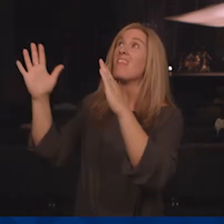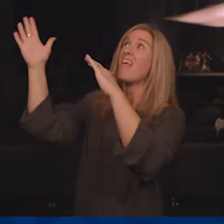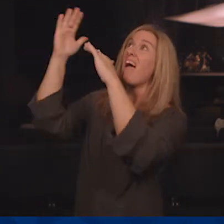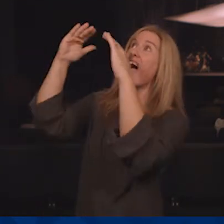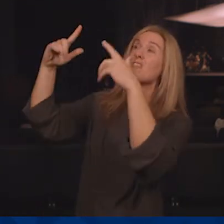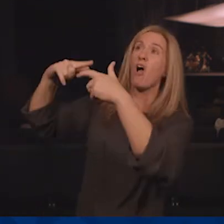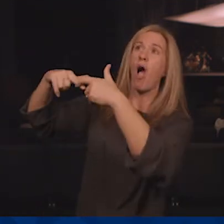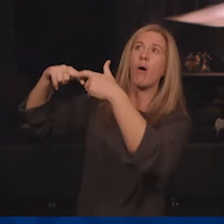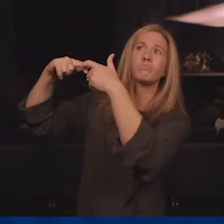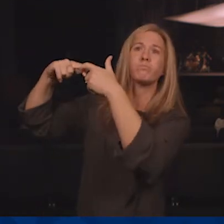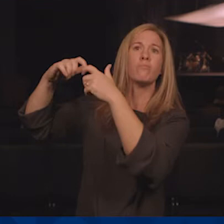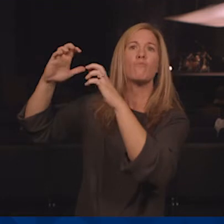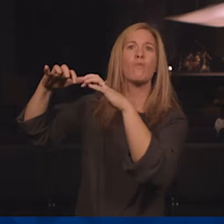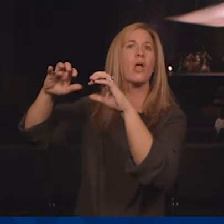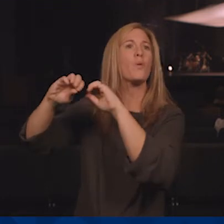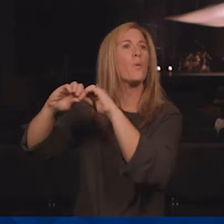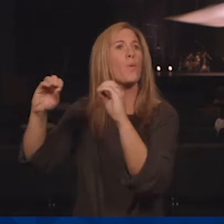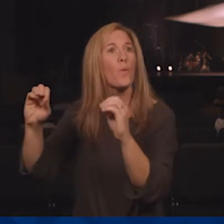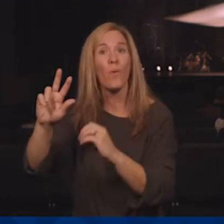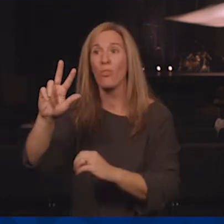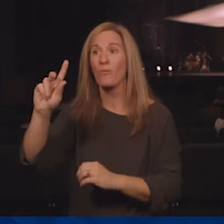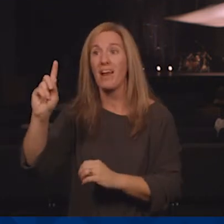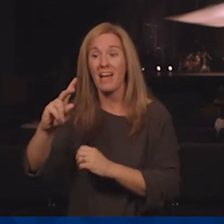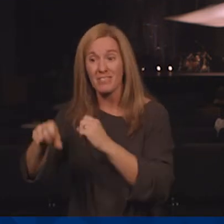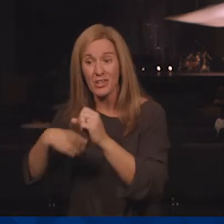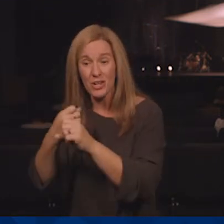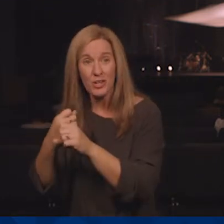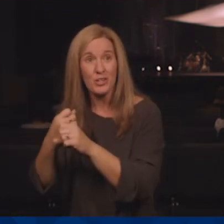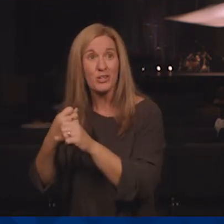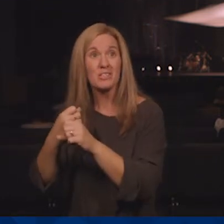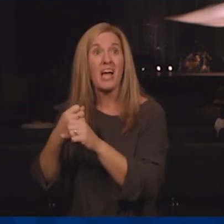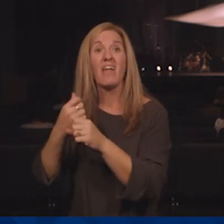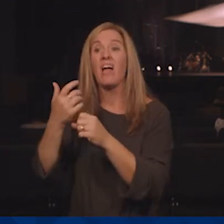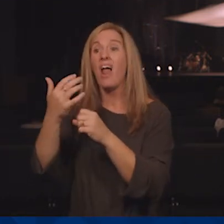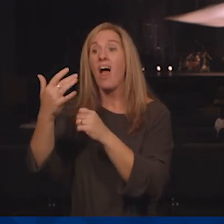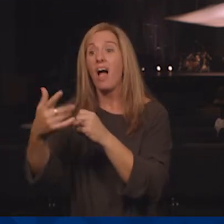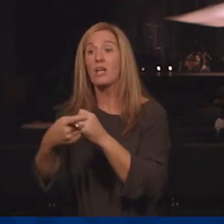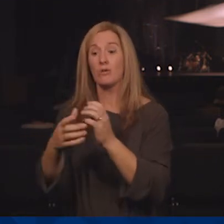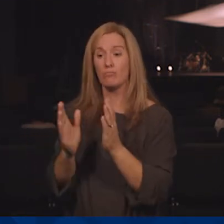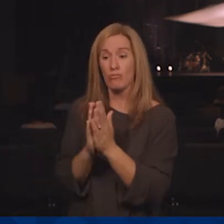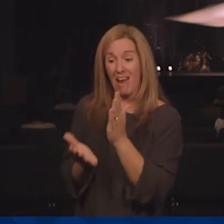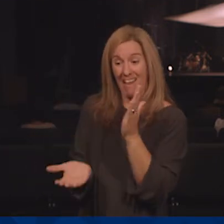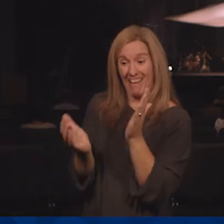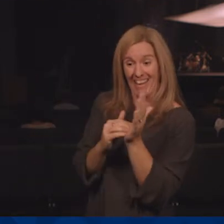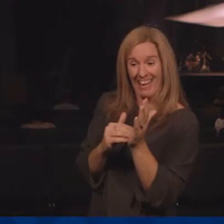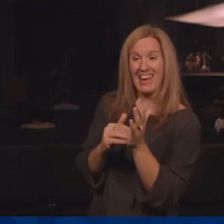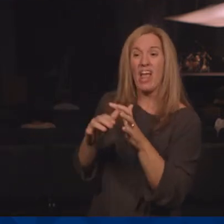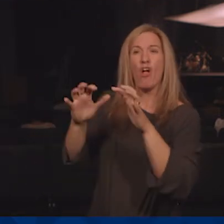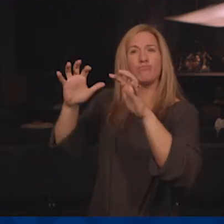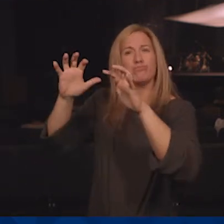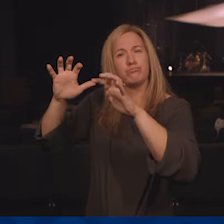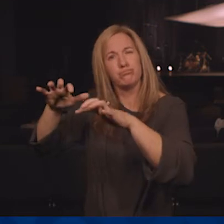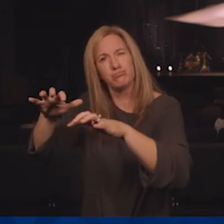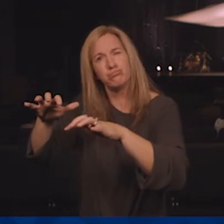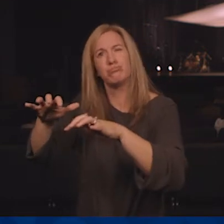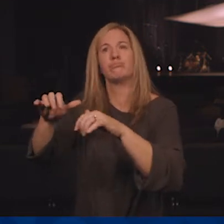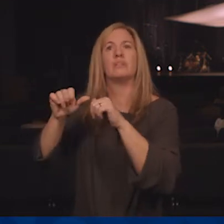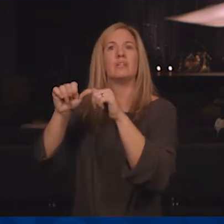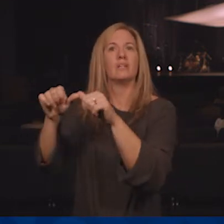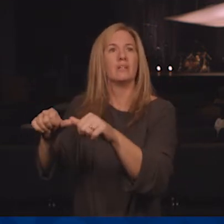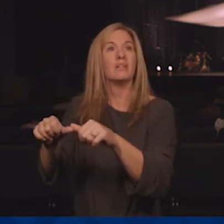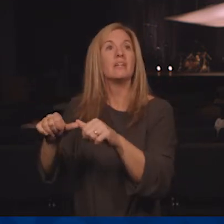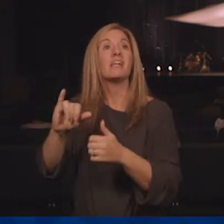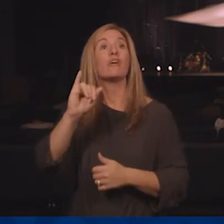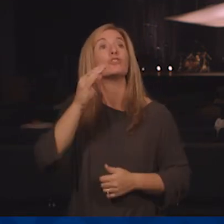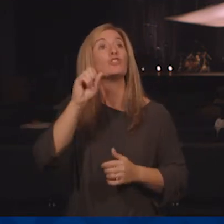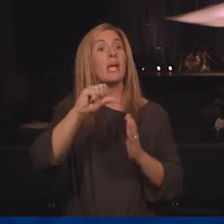And then when he prayed again, it did rain. Now, is James talking to us right now about the weather? I don't think so. I